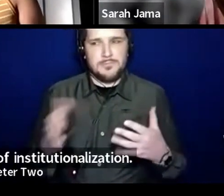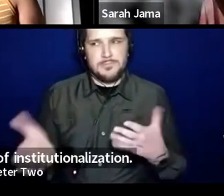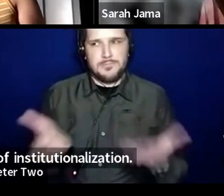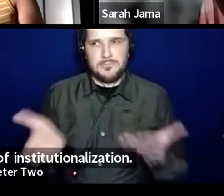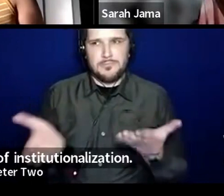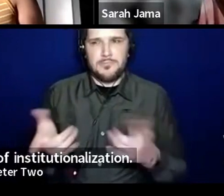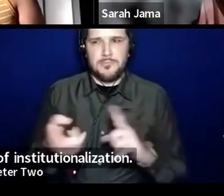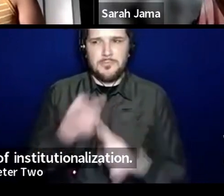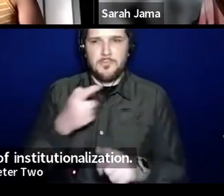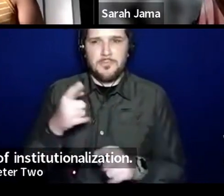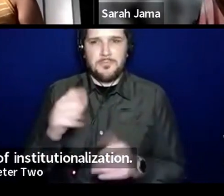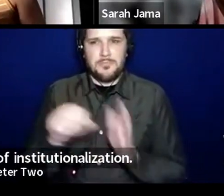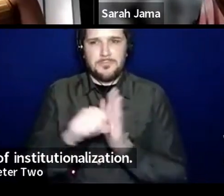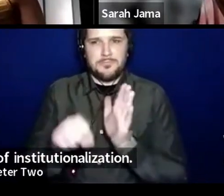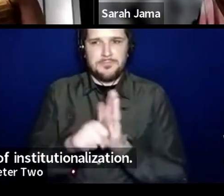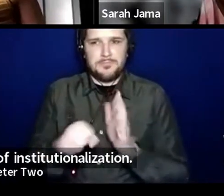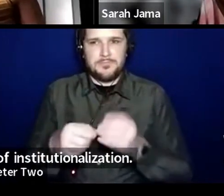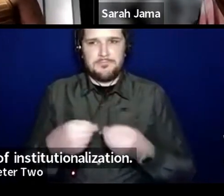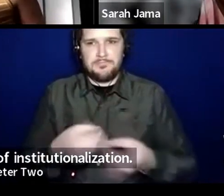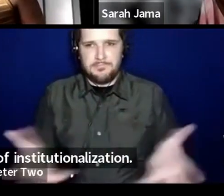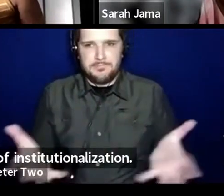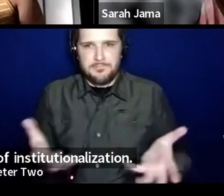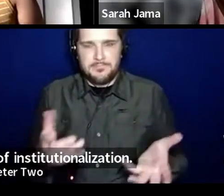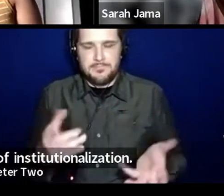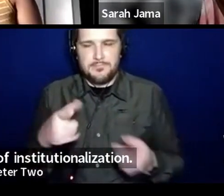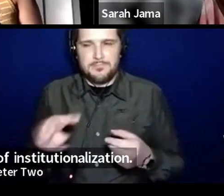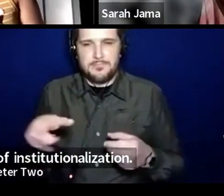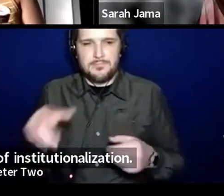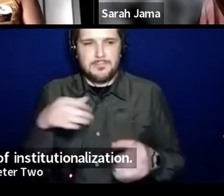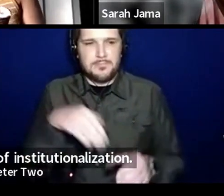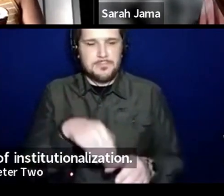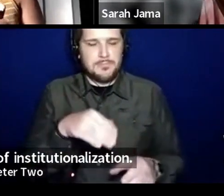when you're in psychiatric distress or when you're in